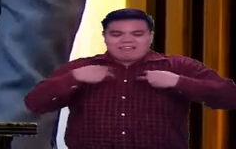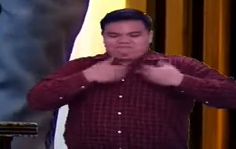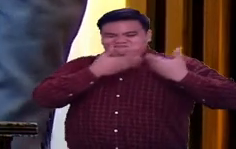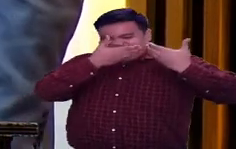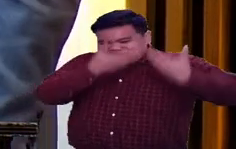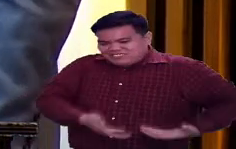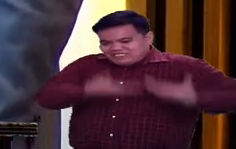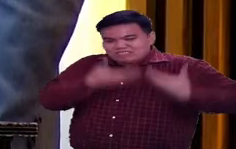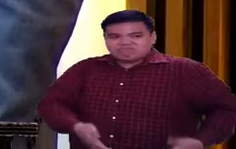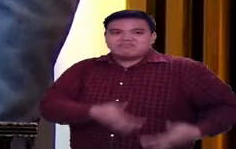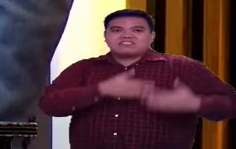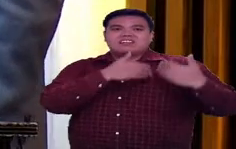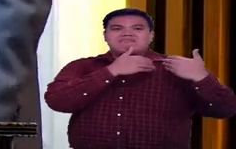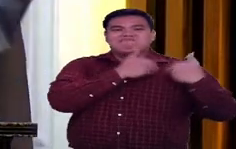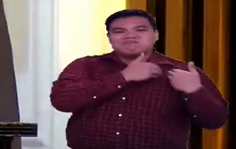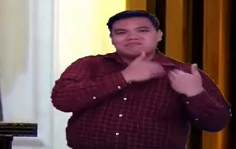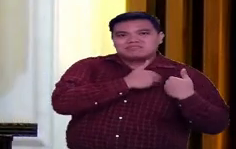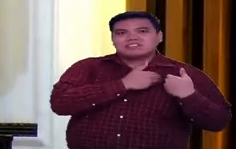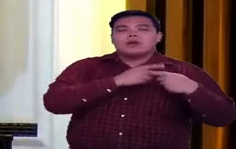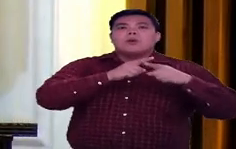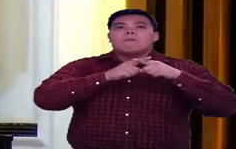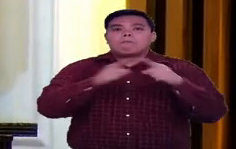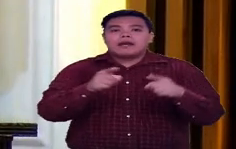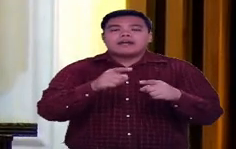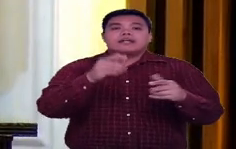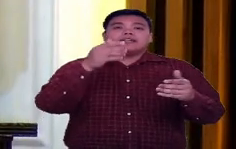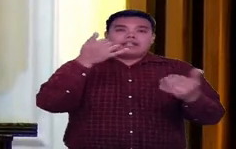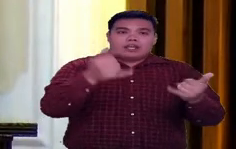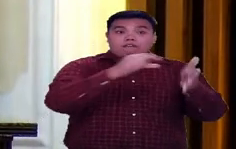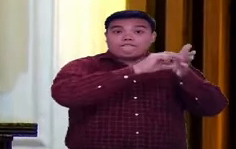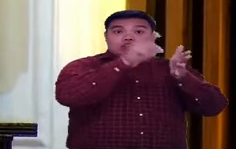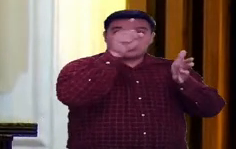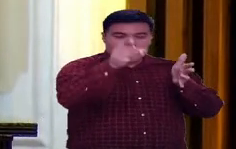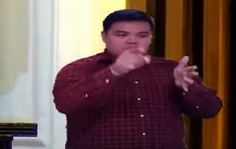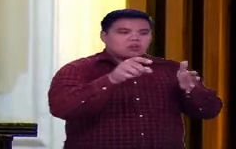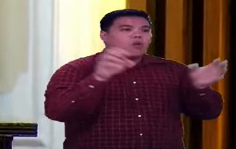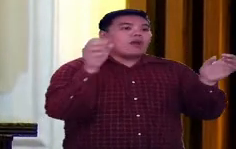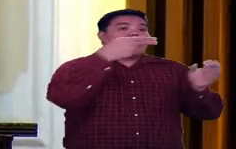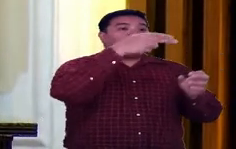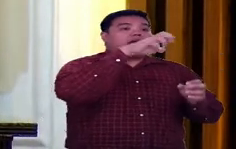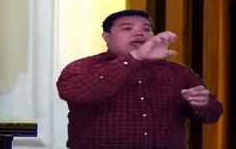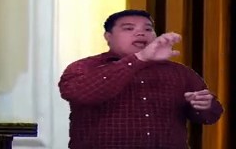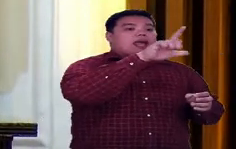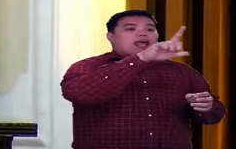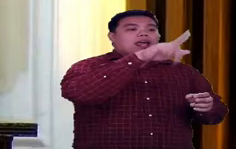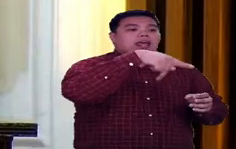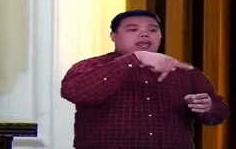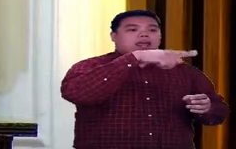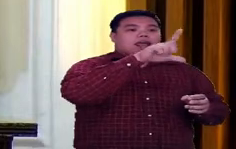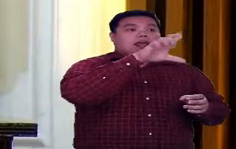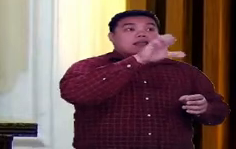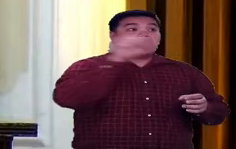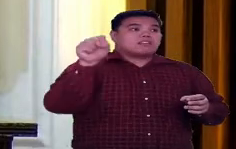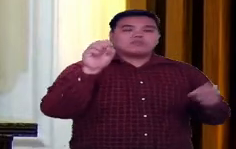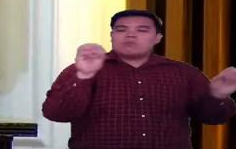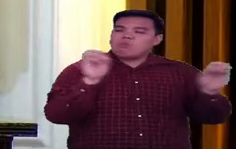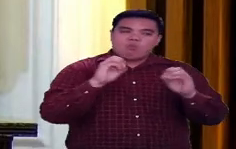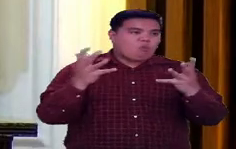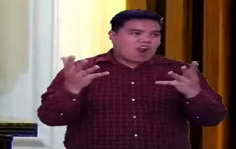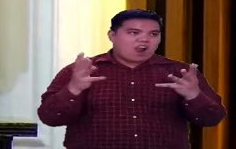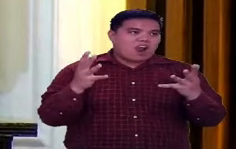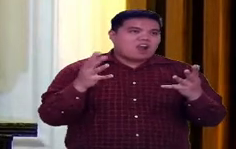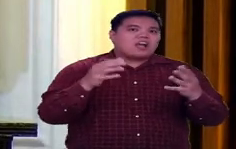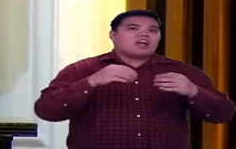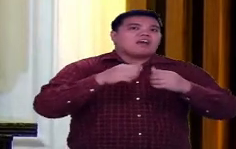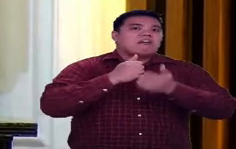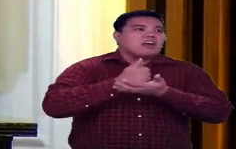burden. This phrase conveys the idea of helplessness and dejection. There